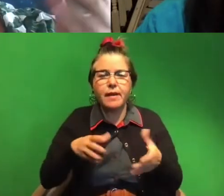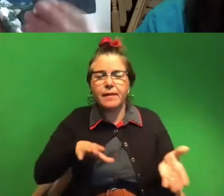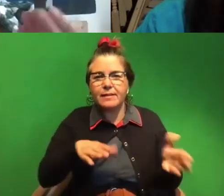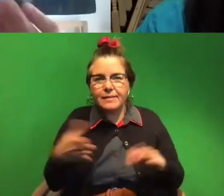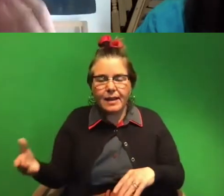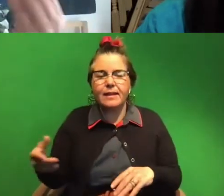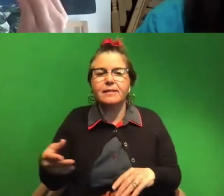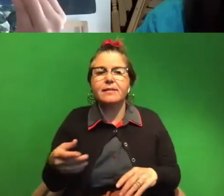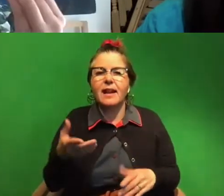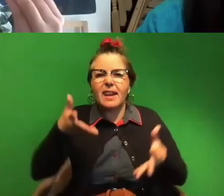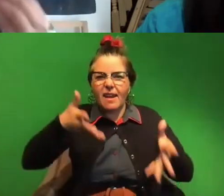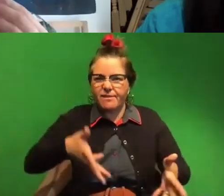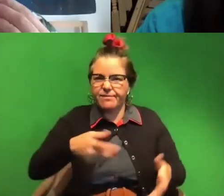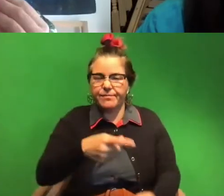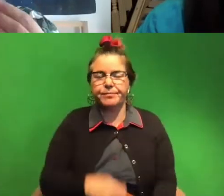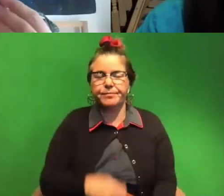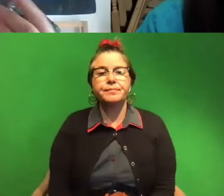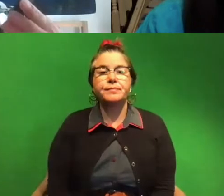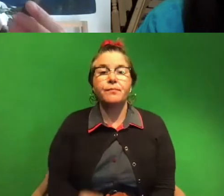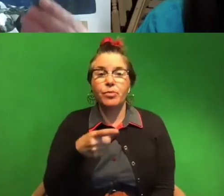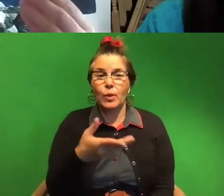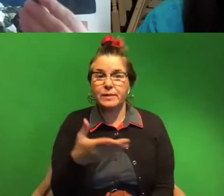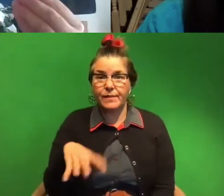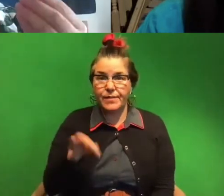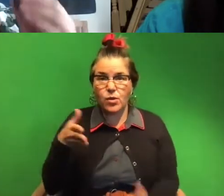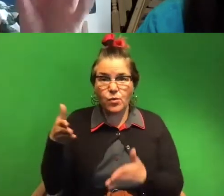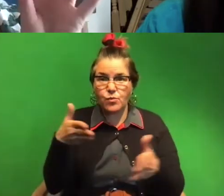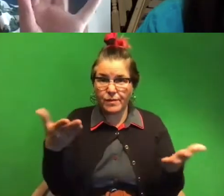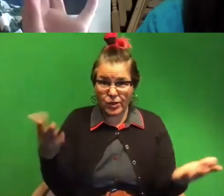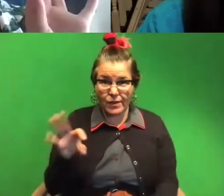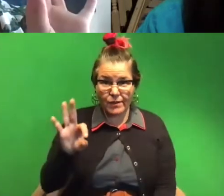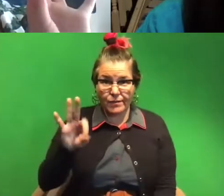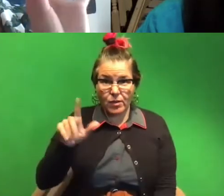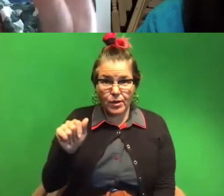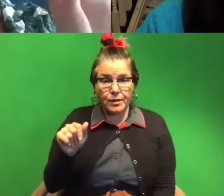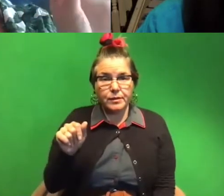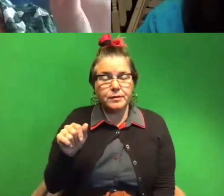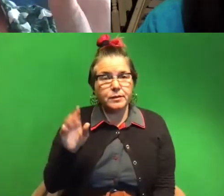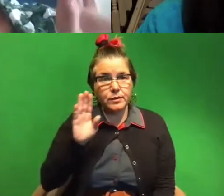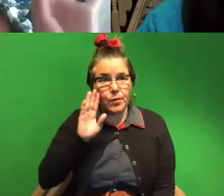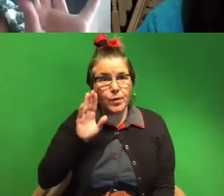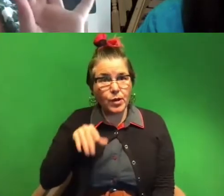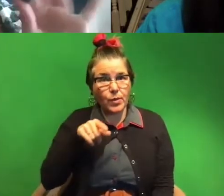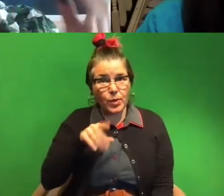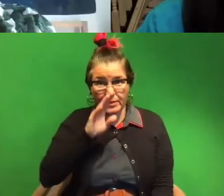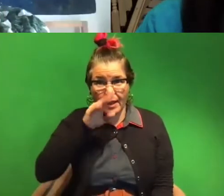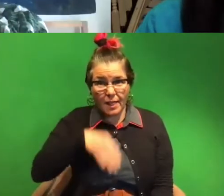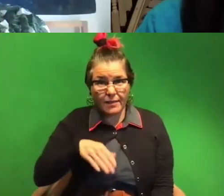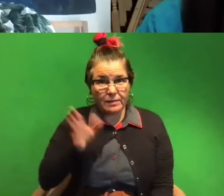behind. So these objects were found in a river here in Florida. So we know that these elephants were walking